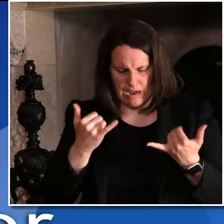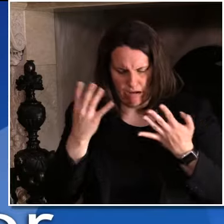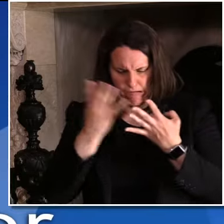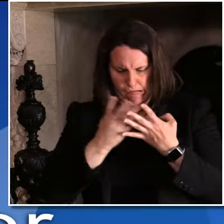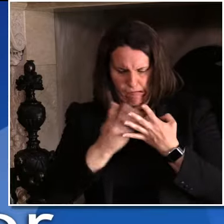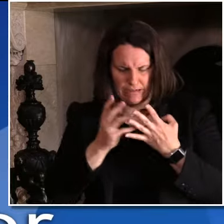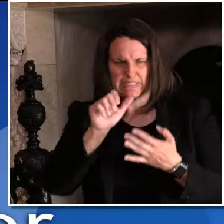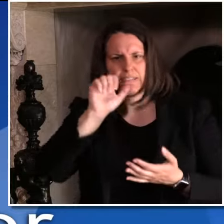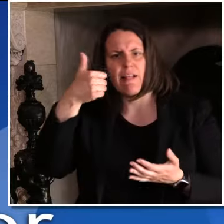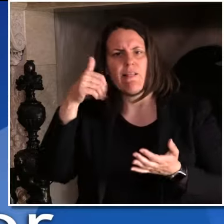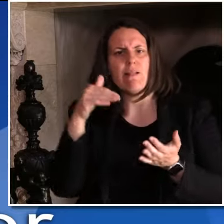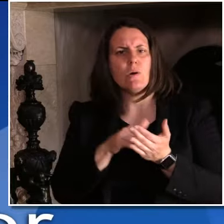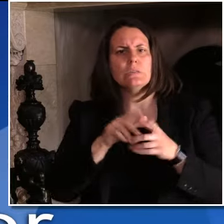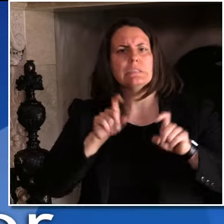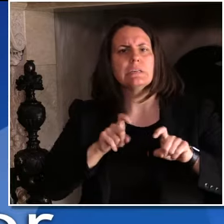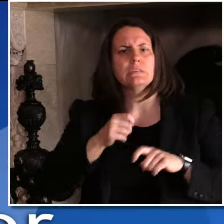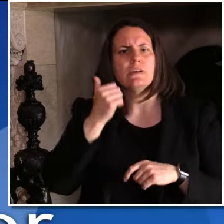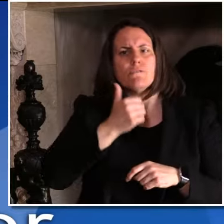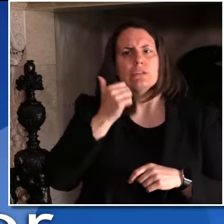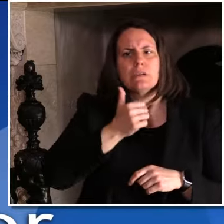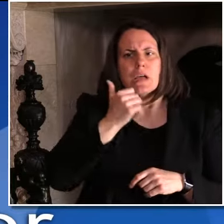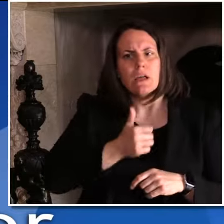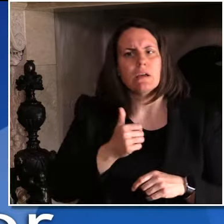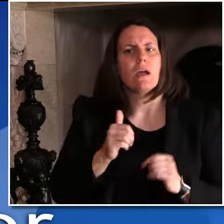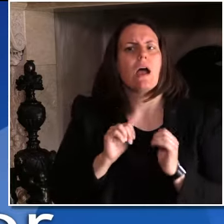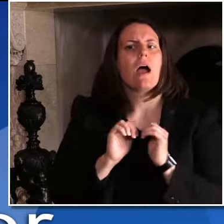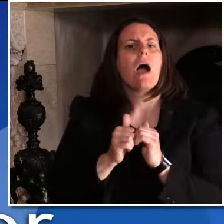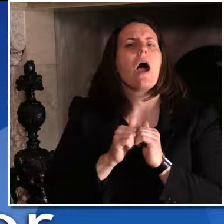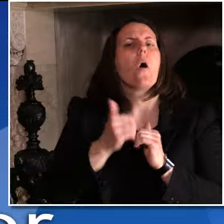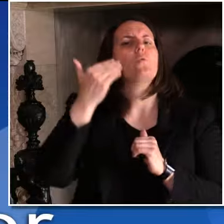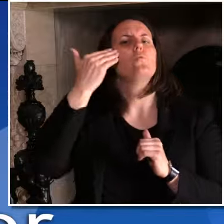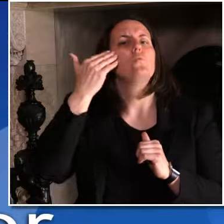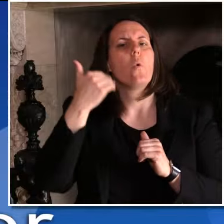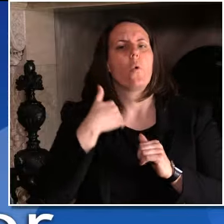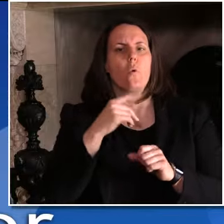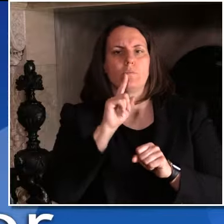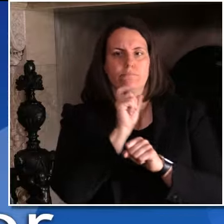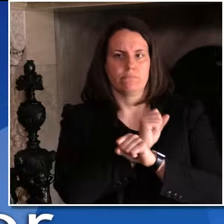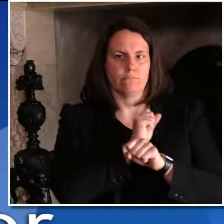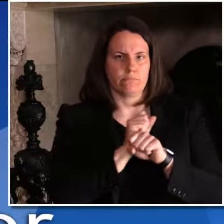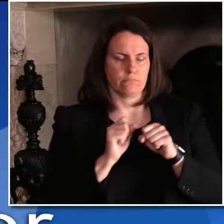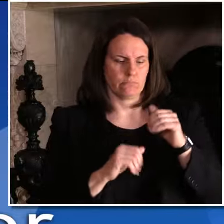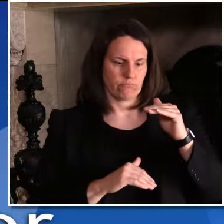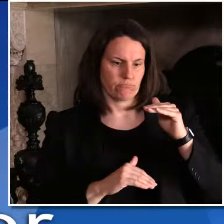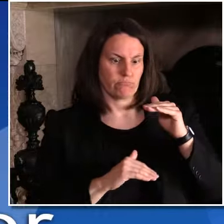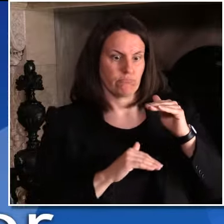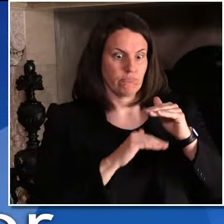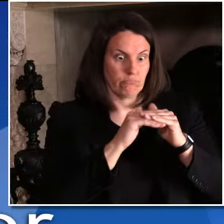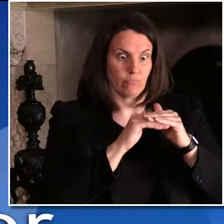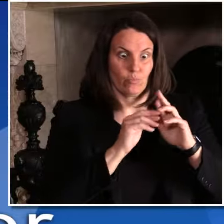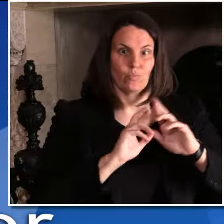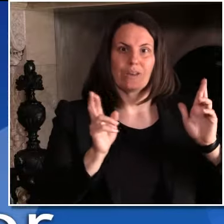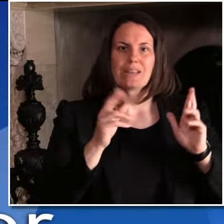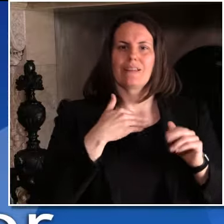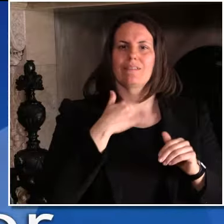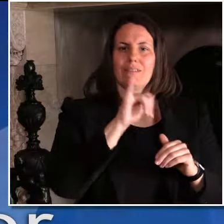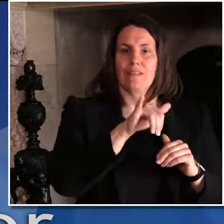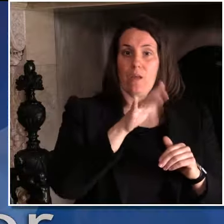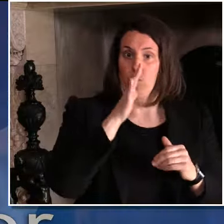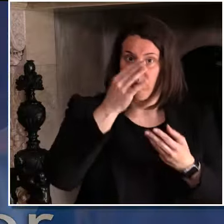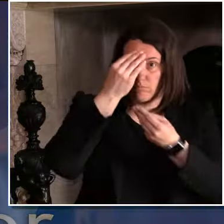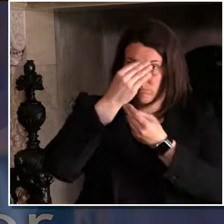getting to the number needed to fully reopen the state and better see that rate at which we're testing over time?